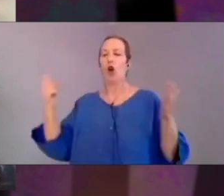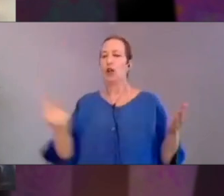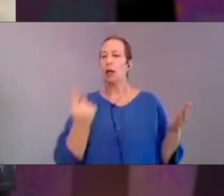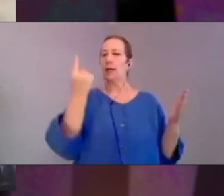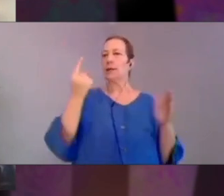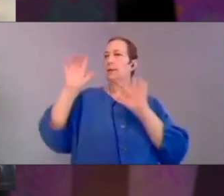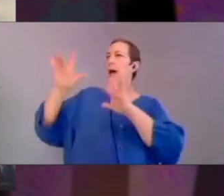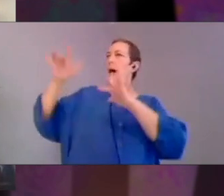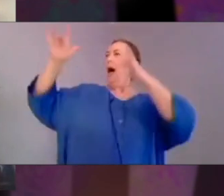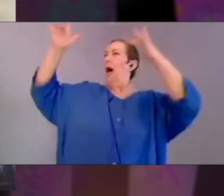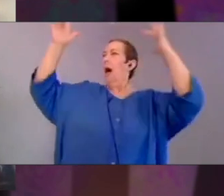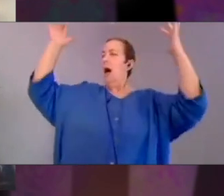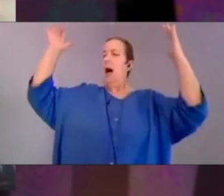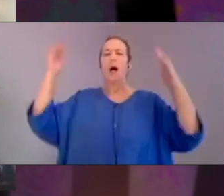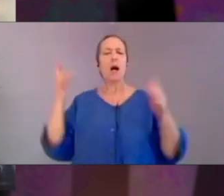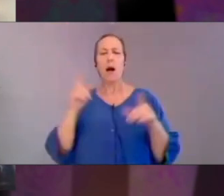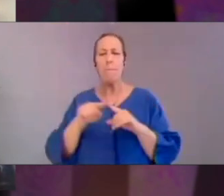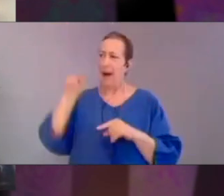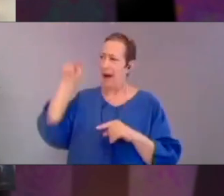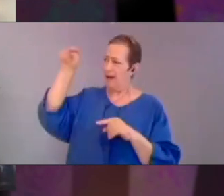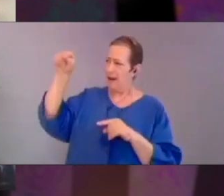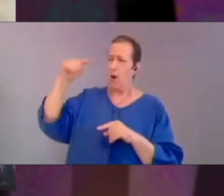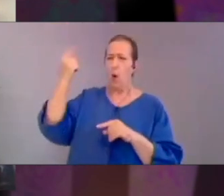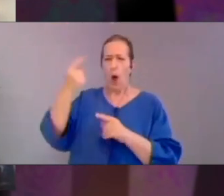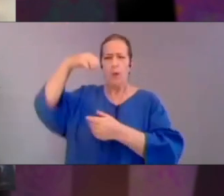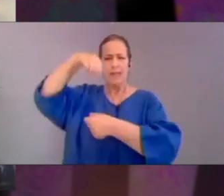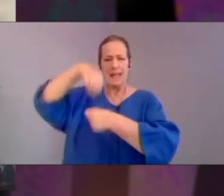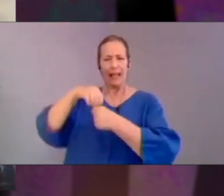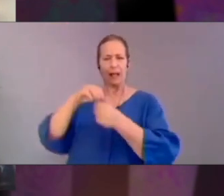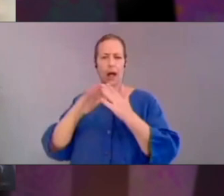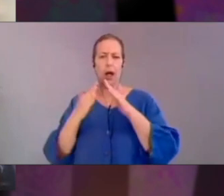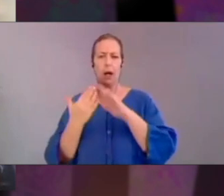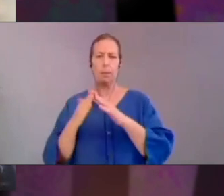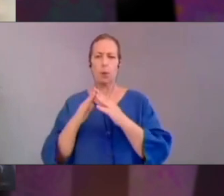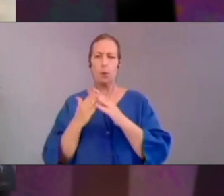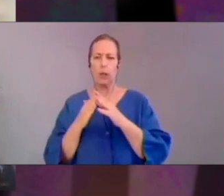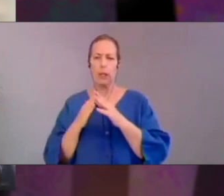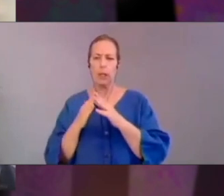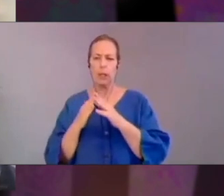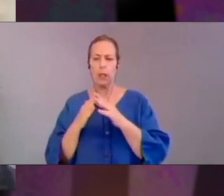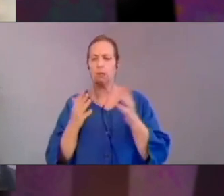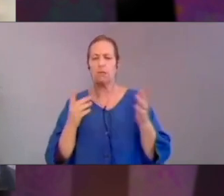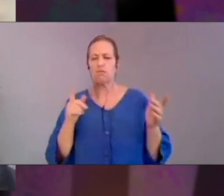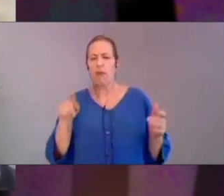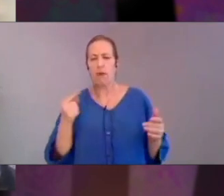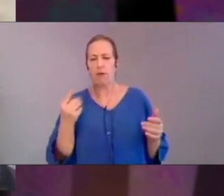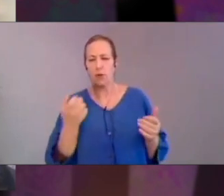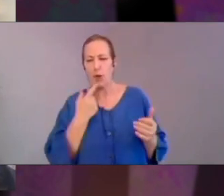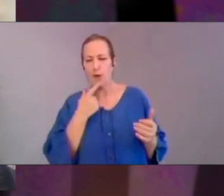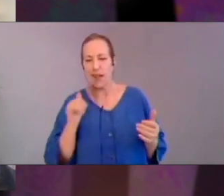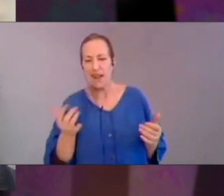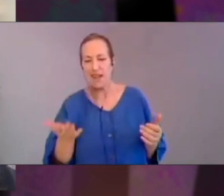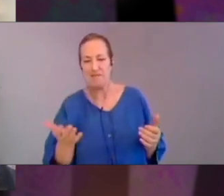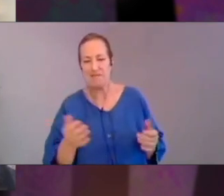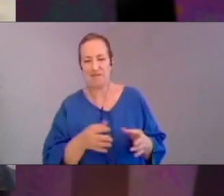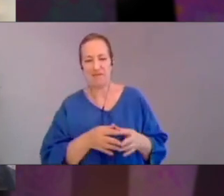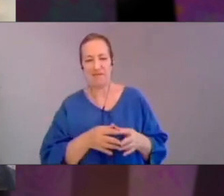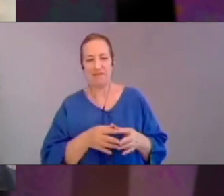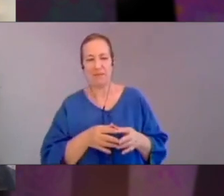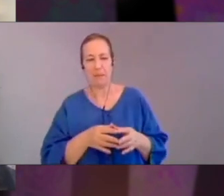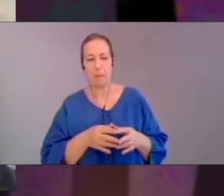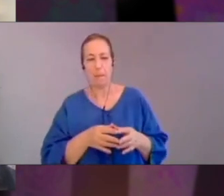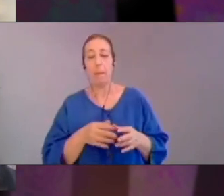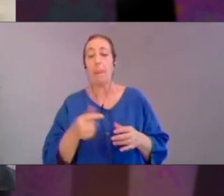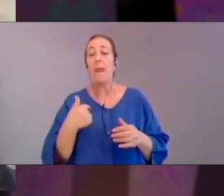really without community, which is just the thing I need to say. I call myself that. That's what I got a